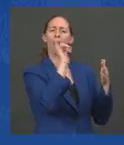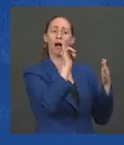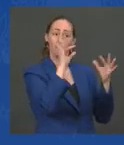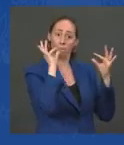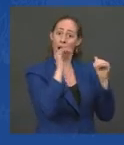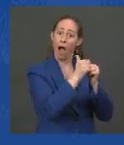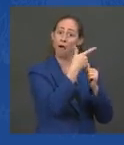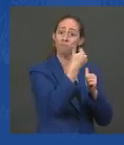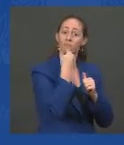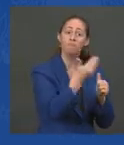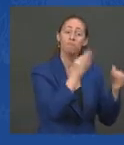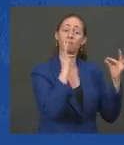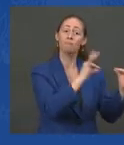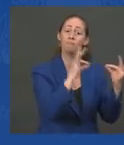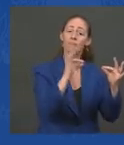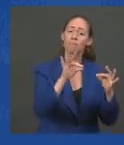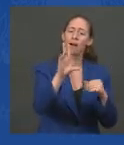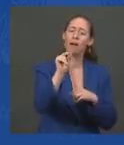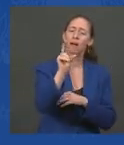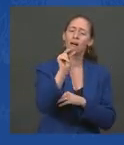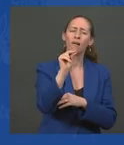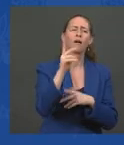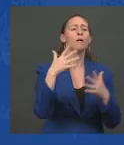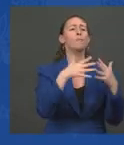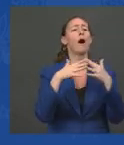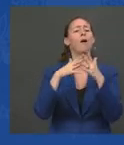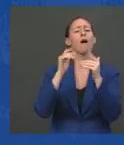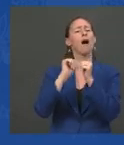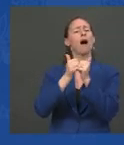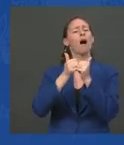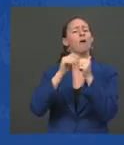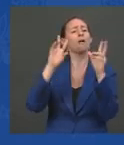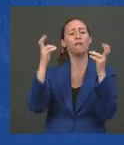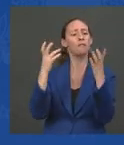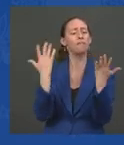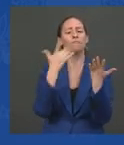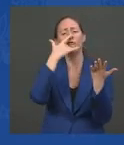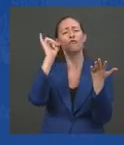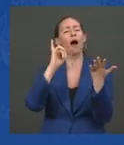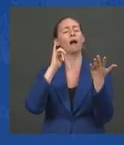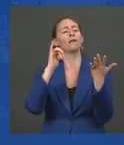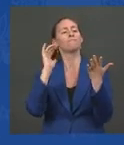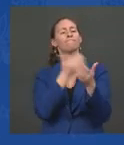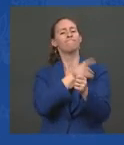America is defined by our commitment to perfecting.